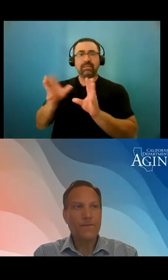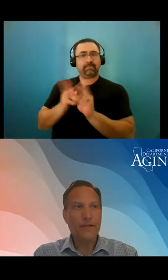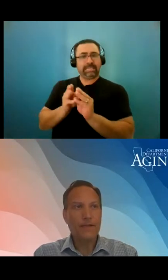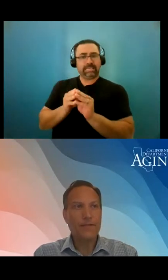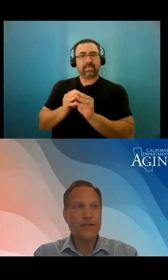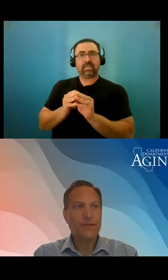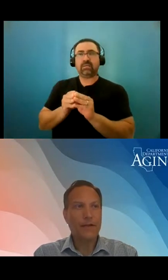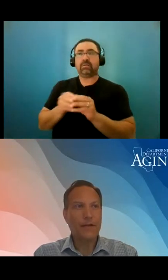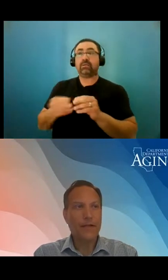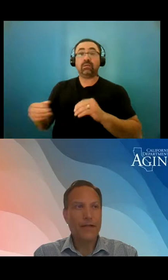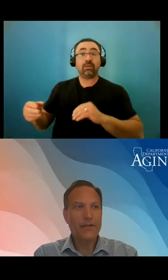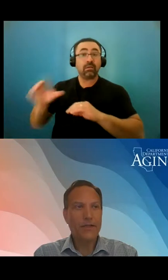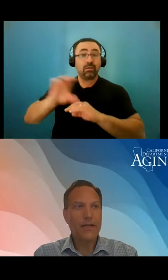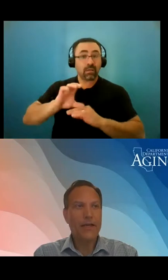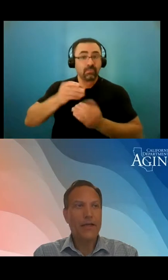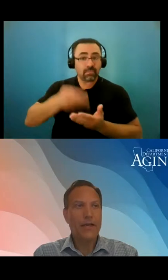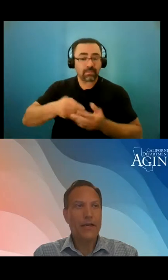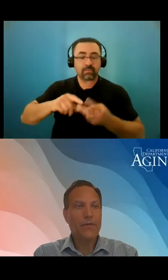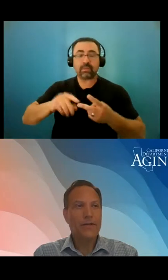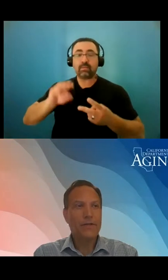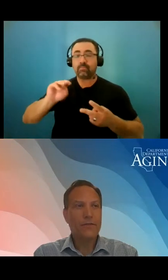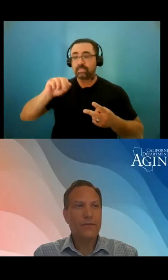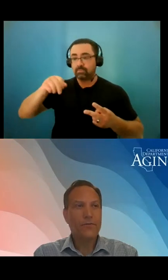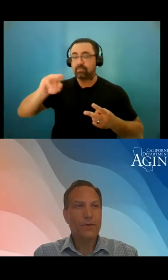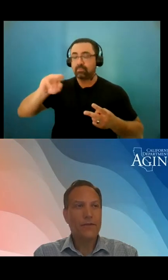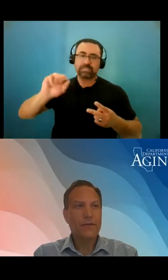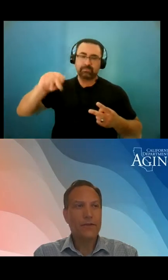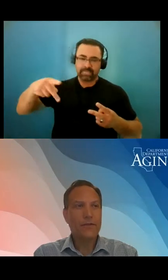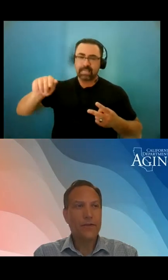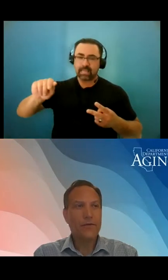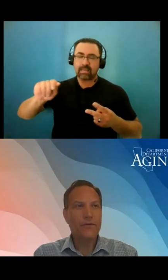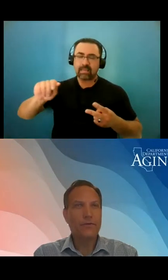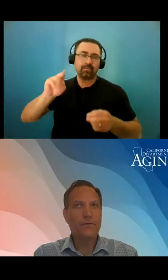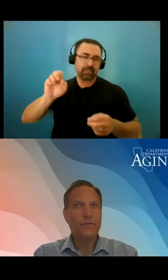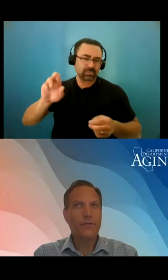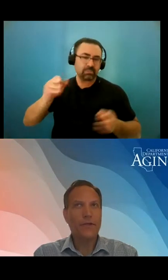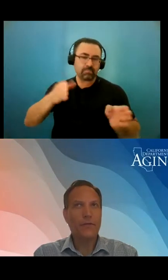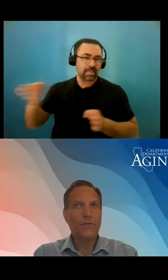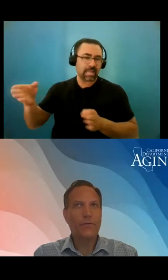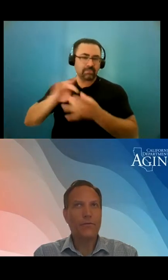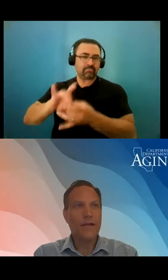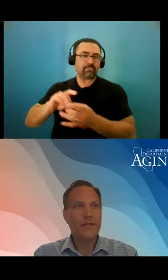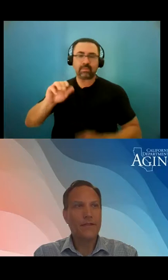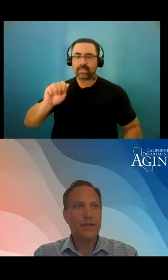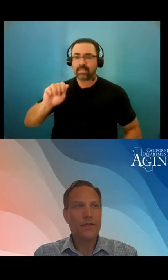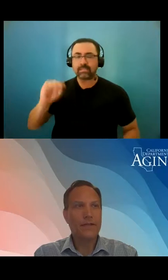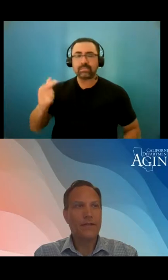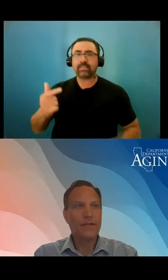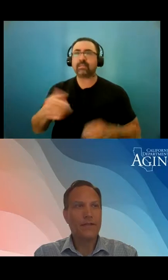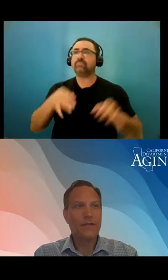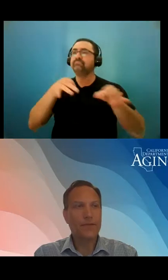additional funding, the master plan on aging, which really kind of shows, you know, what